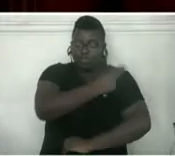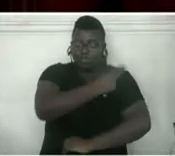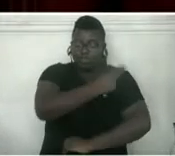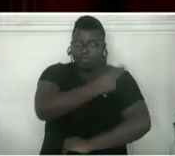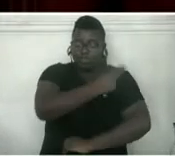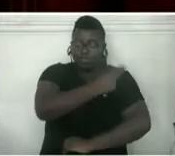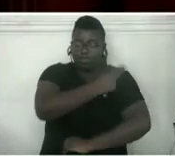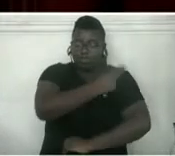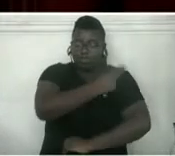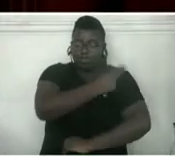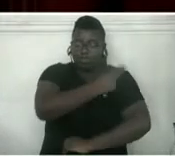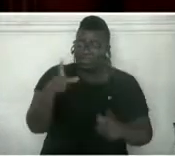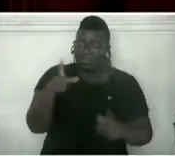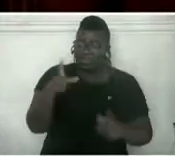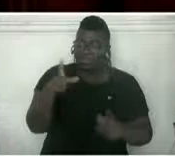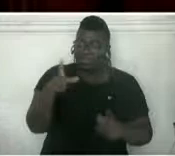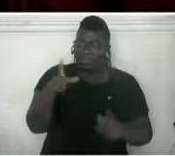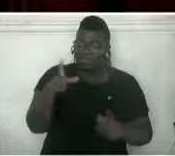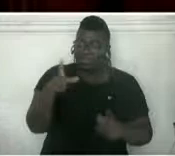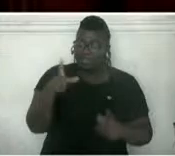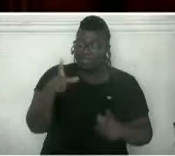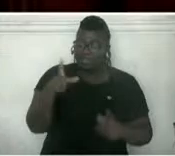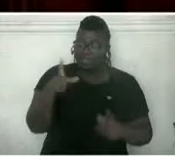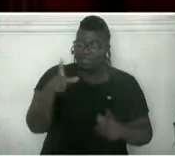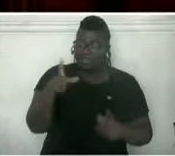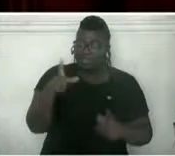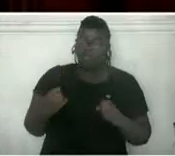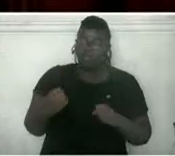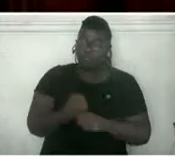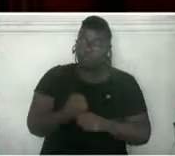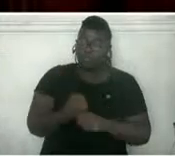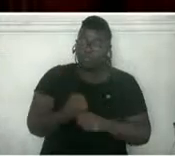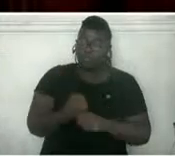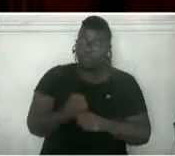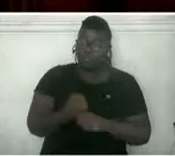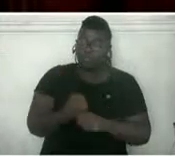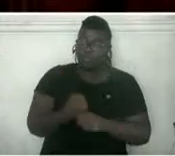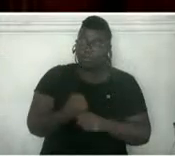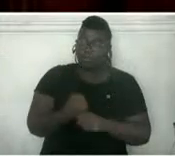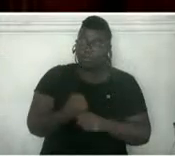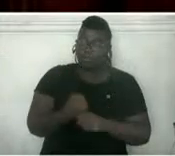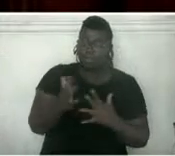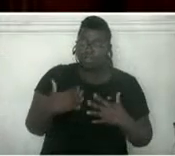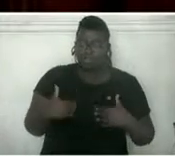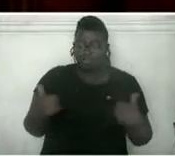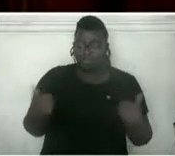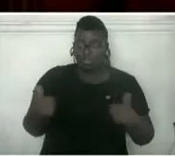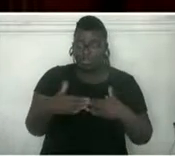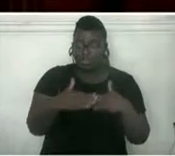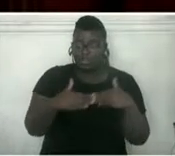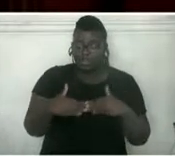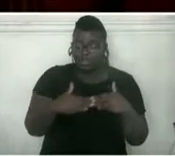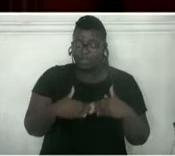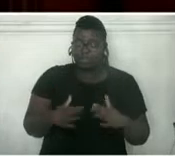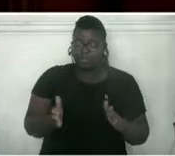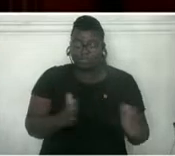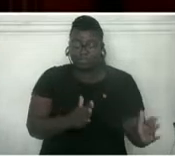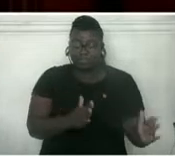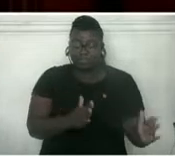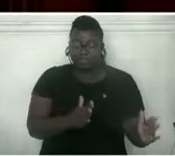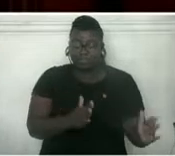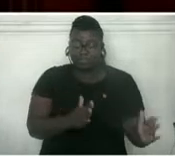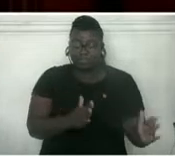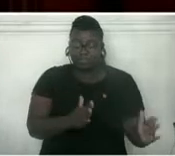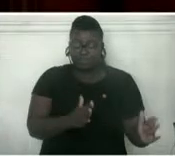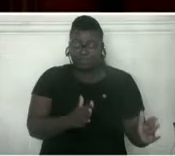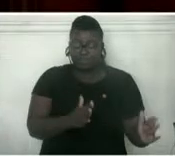is a major move to ensure access to healthcare. Access to education and